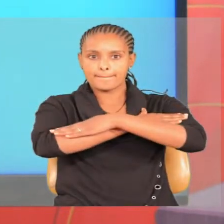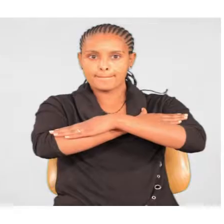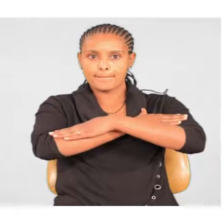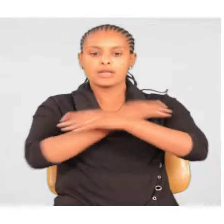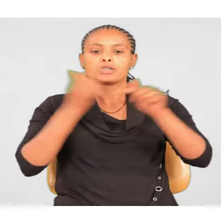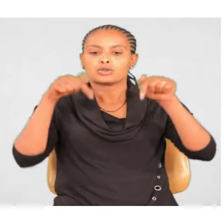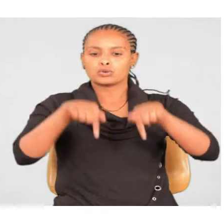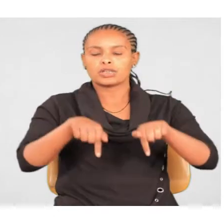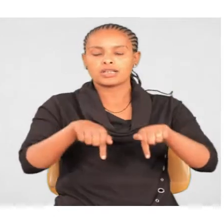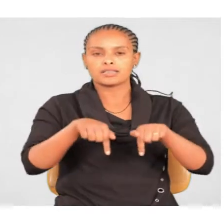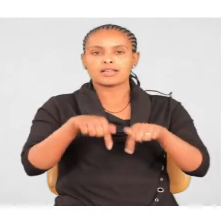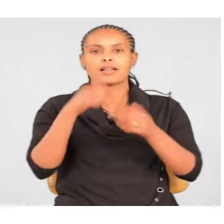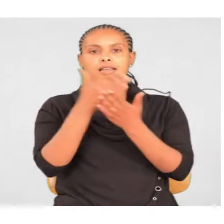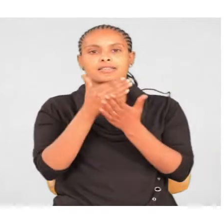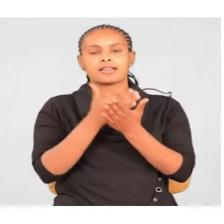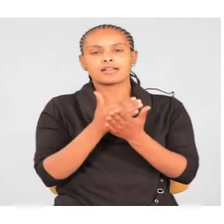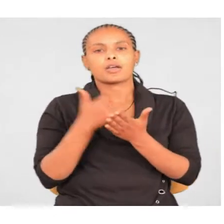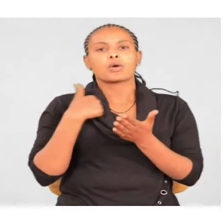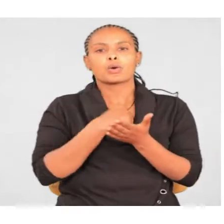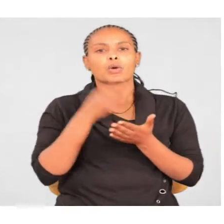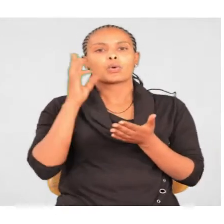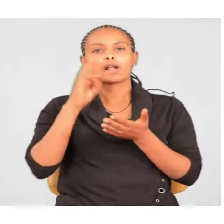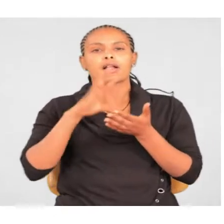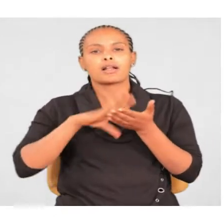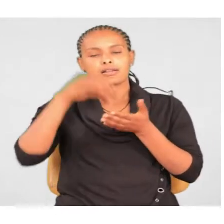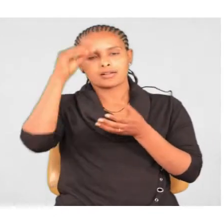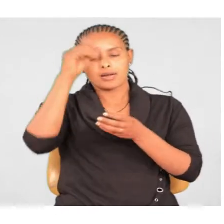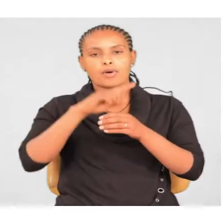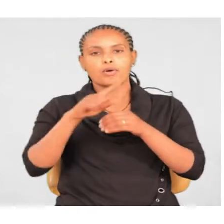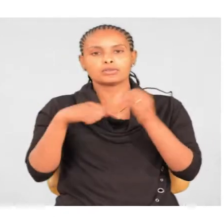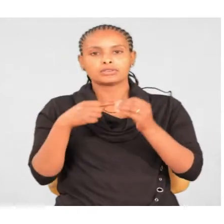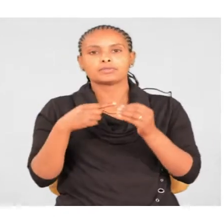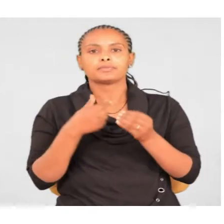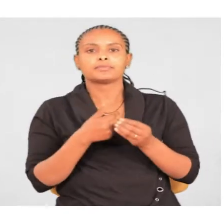In our today's lesson, we will learn about